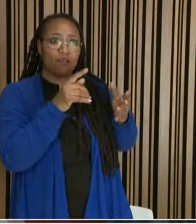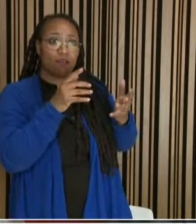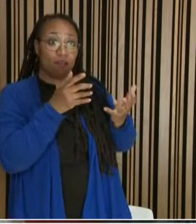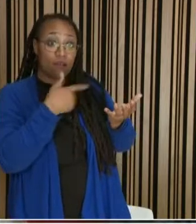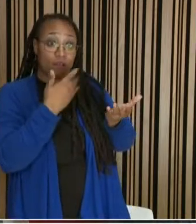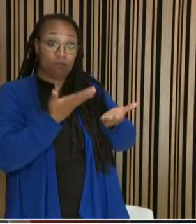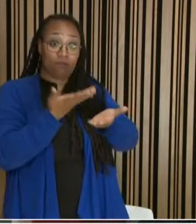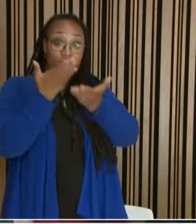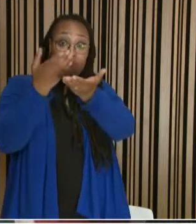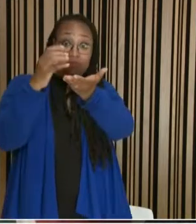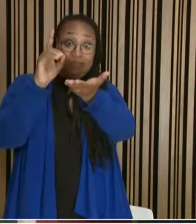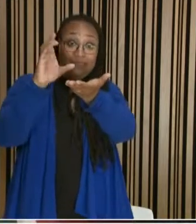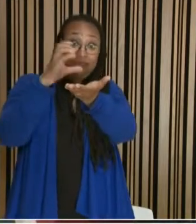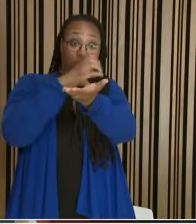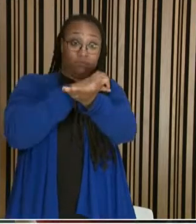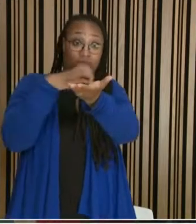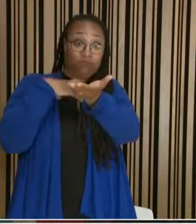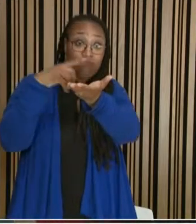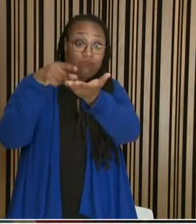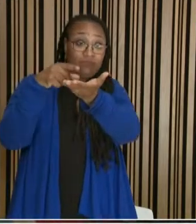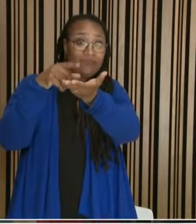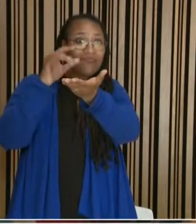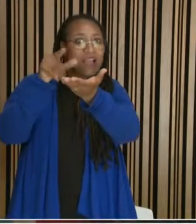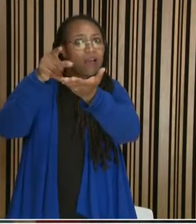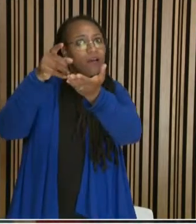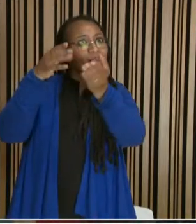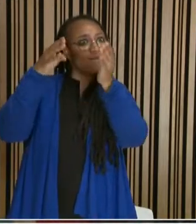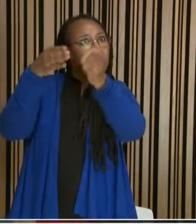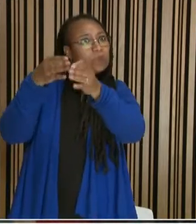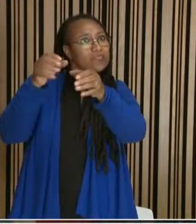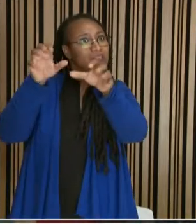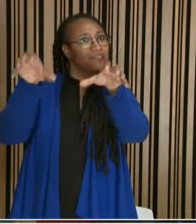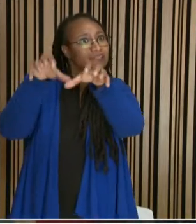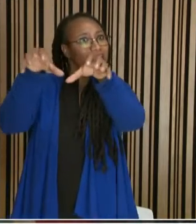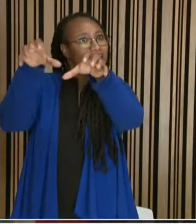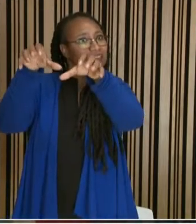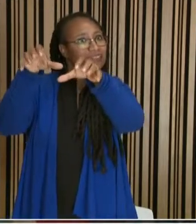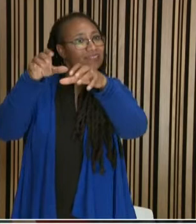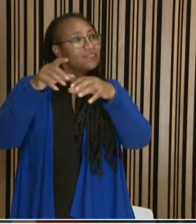work on a report and a set of recommendations for the council, and they've done that.